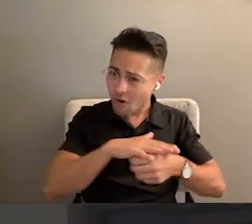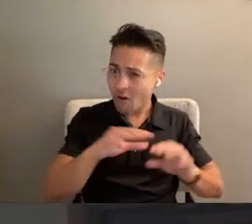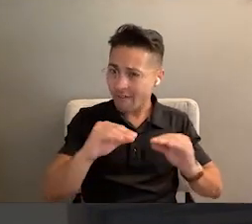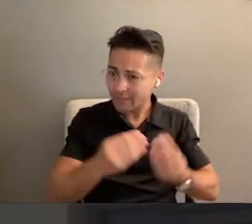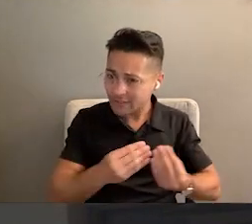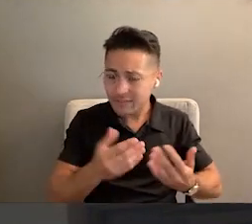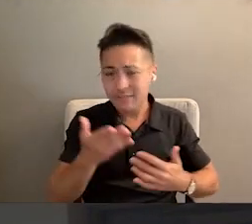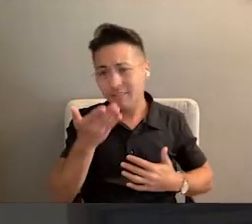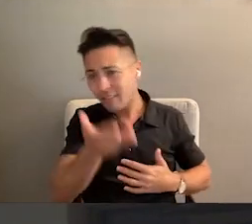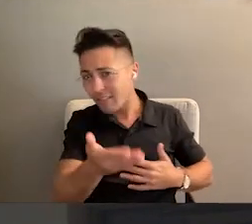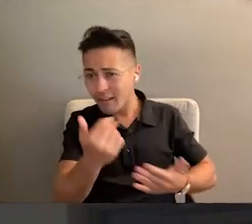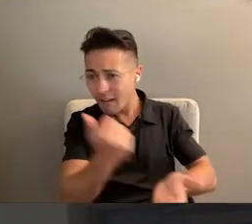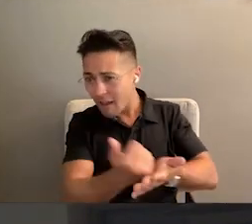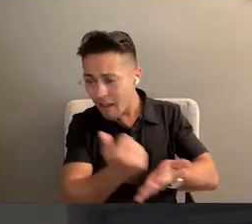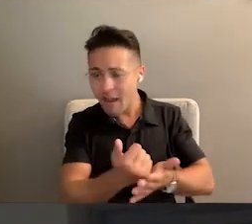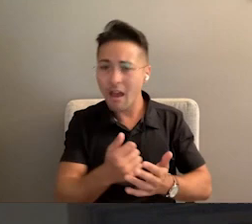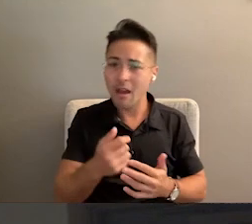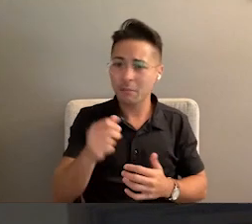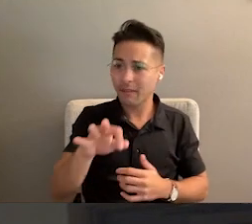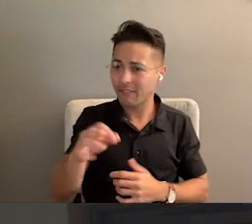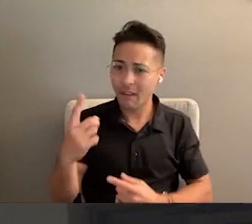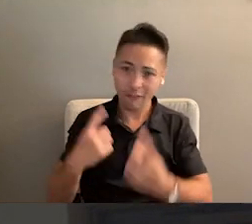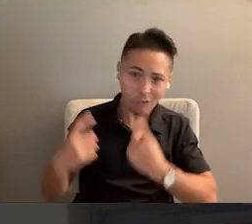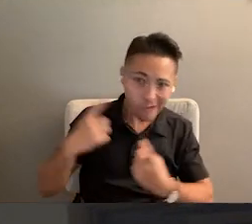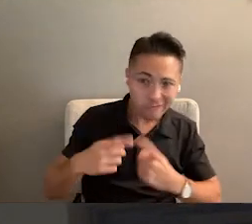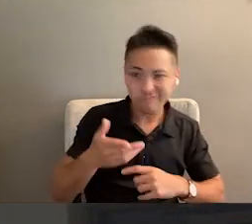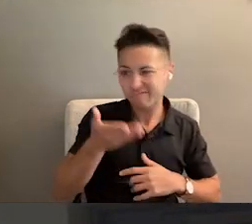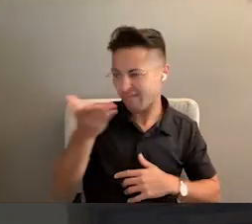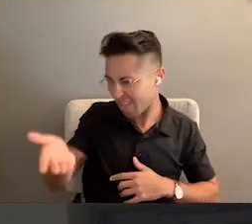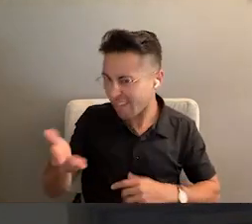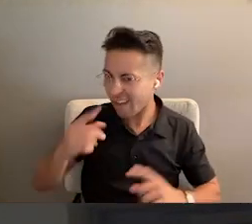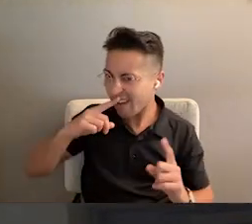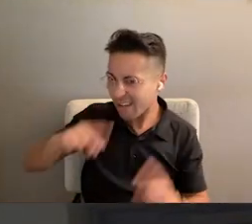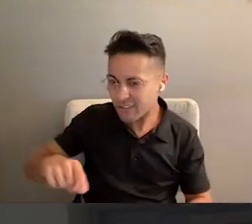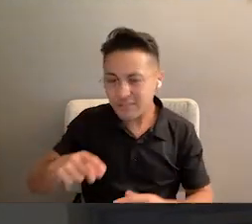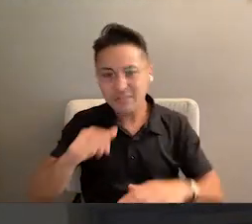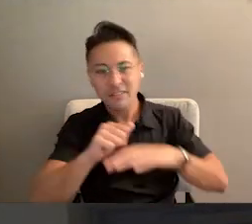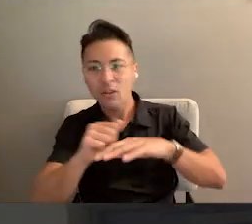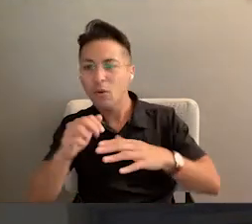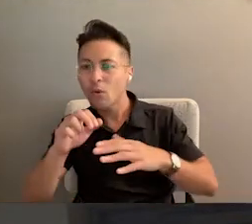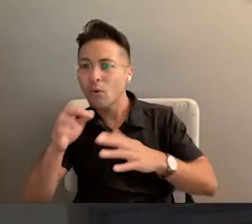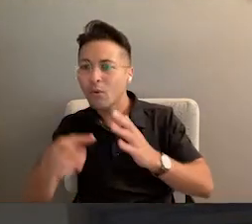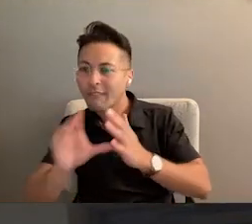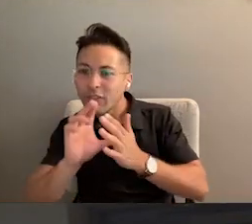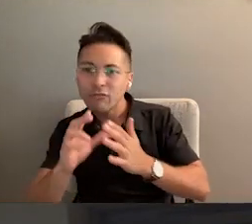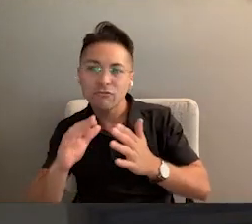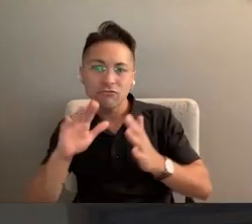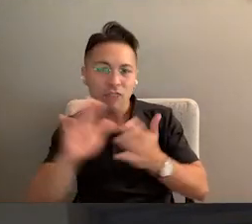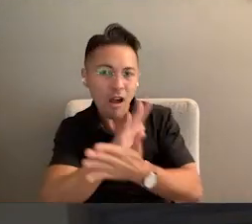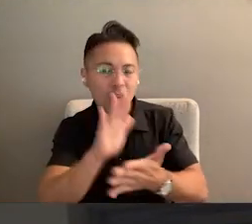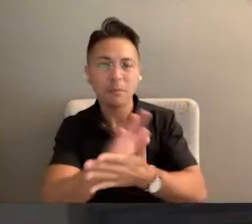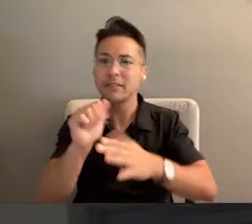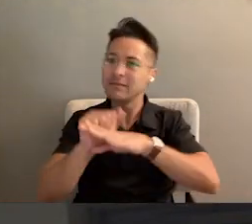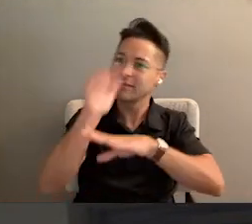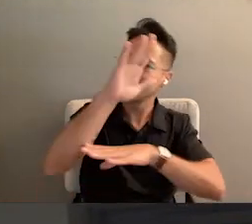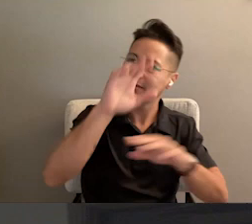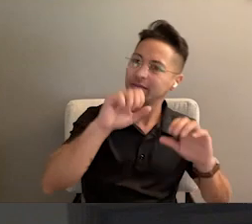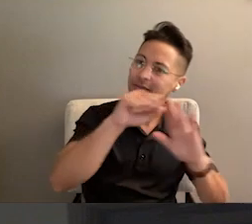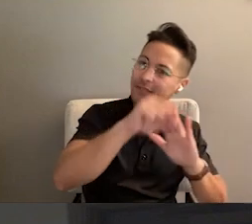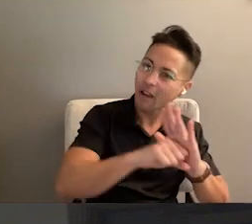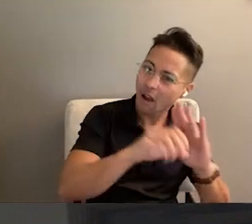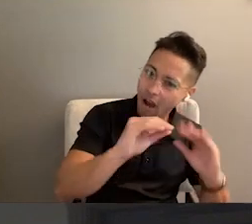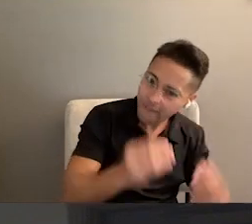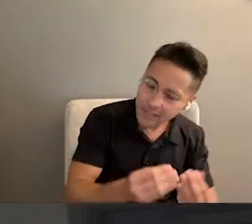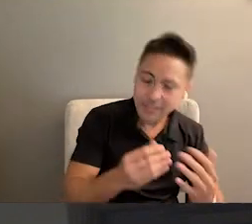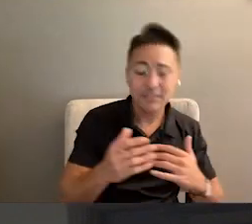You still have the regional offices that are there to help you out, answer questions. They review documents and they send them up to state office. And then the state